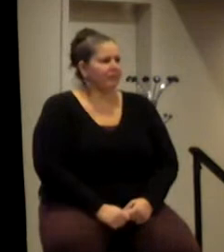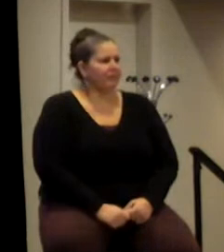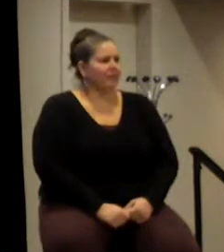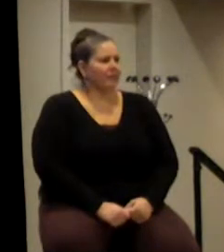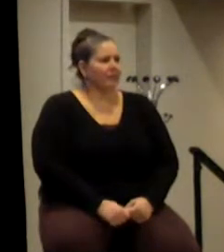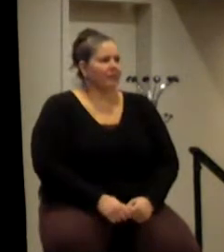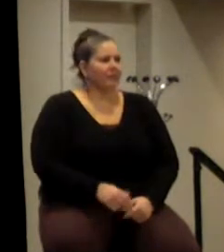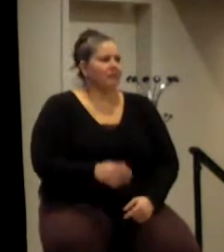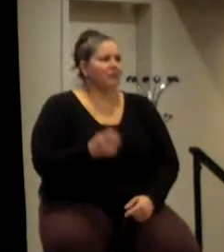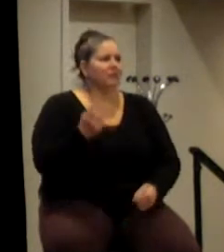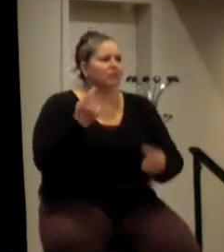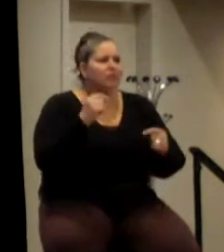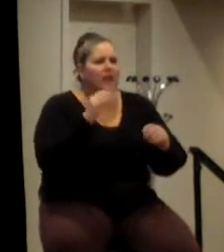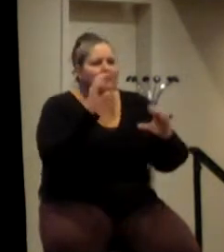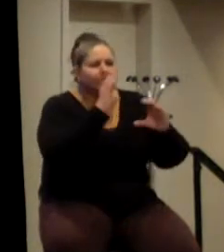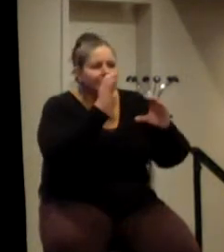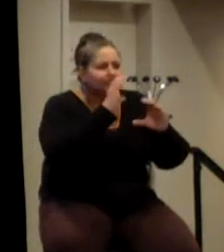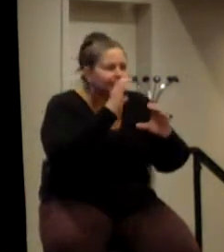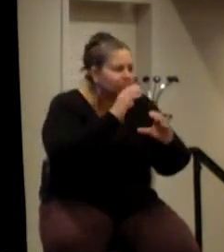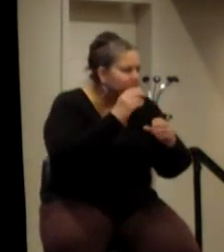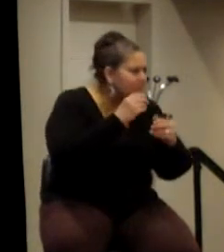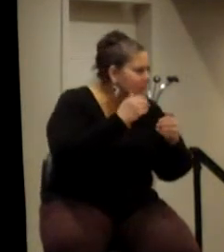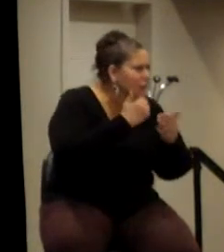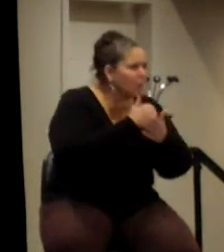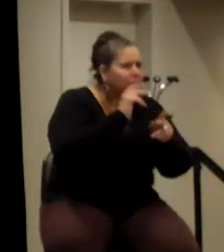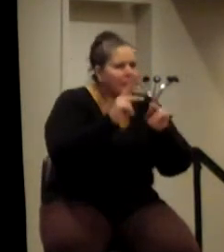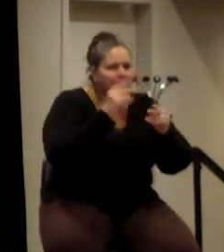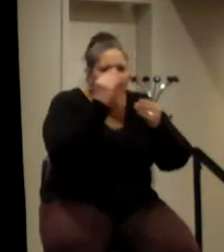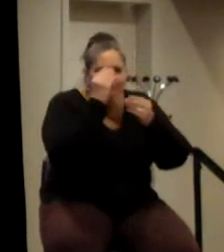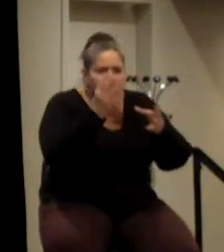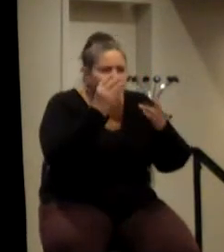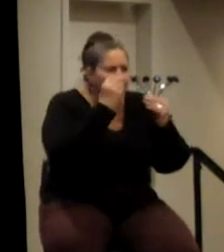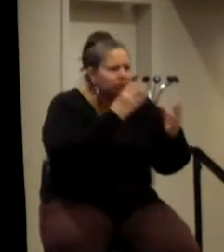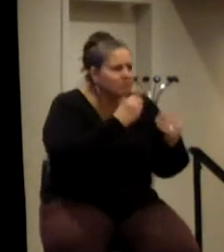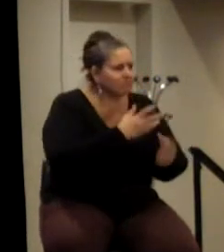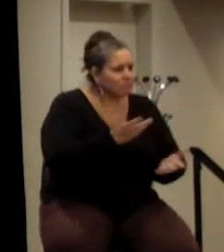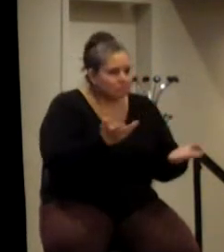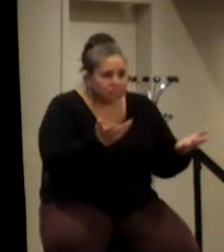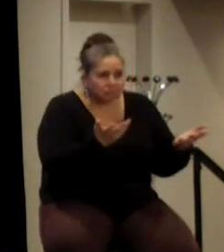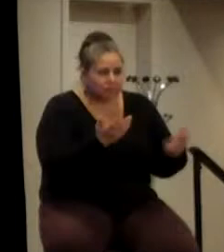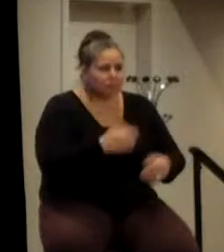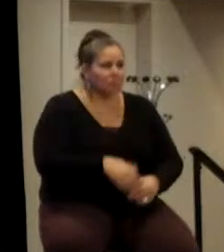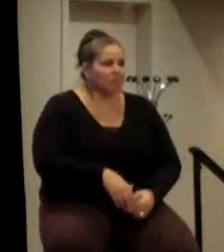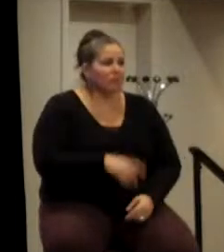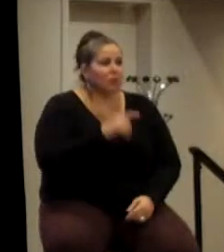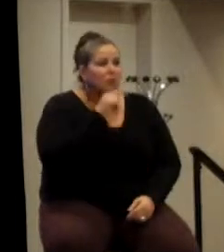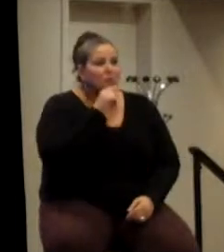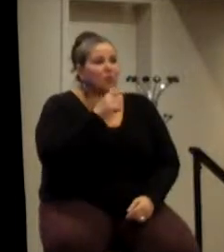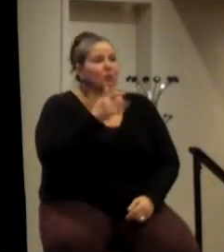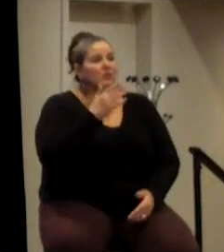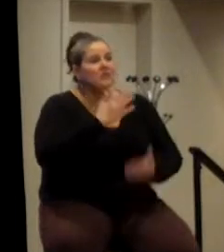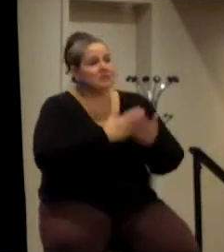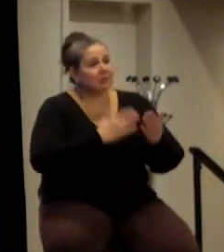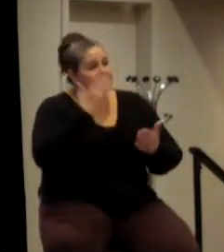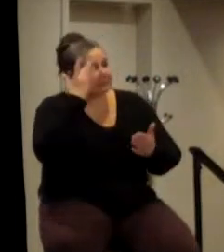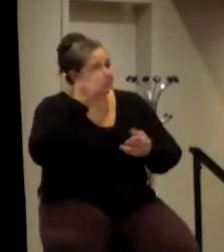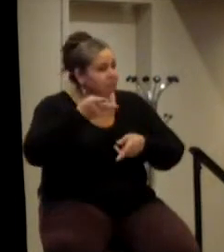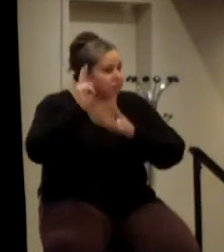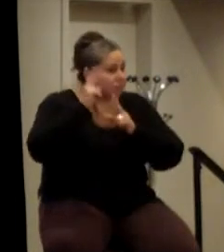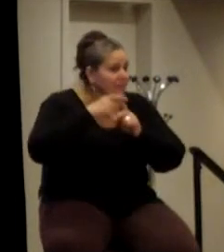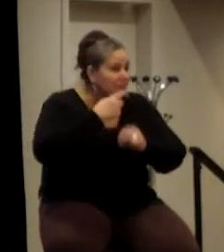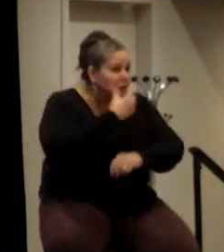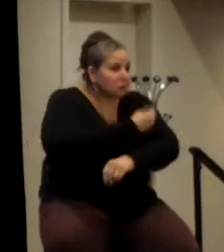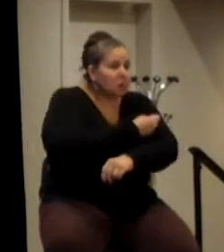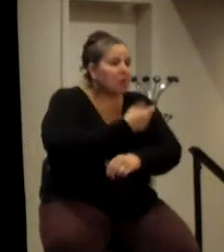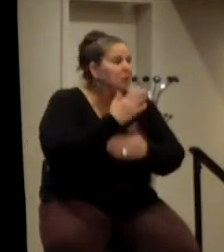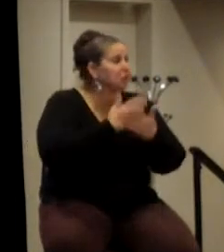people might get flu-like symptoms. Some people won't. But those credible messengers then help us get more people to get vaccinated.